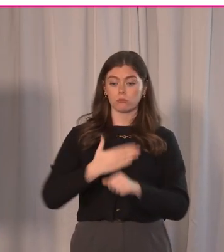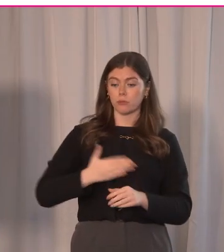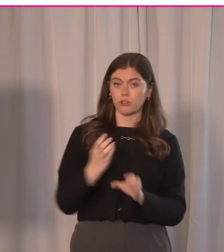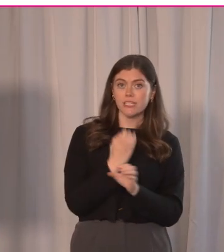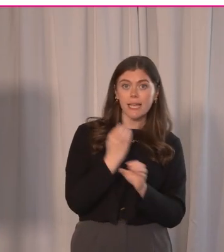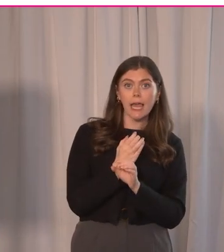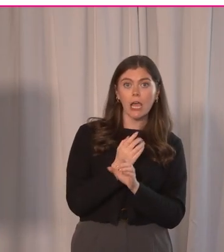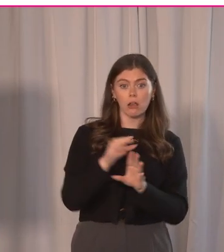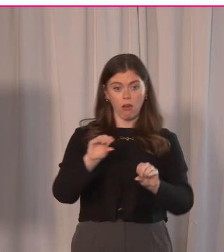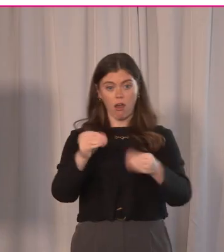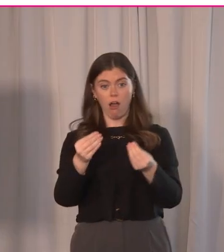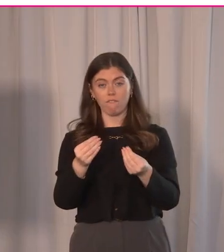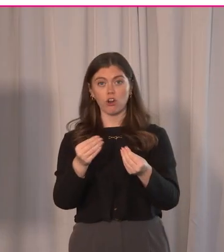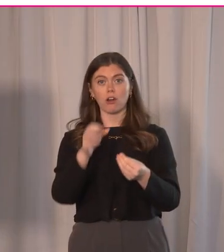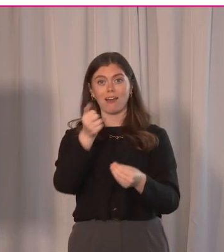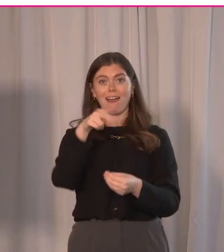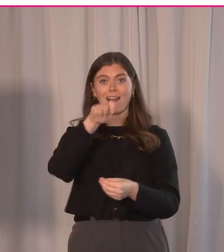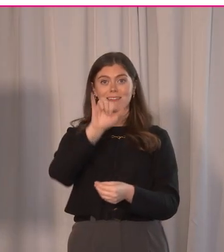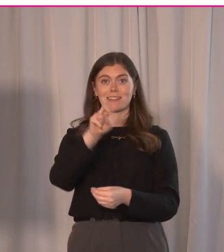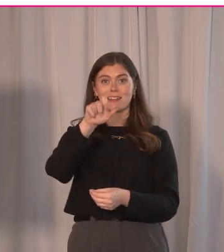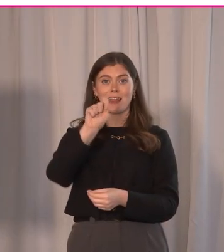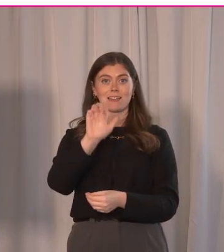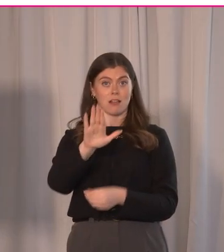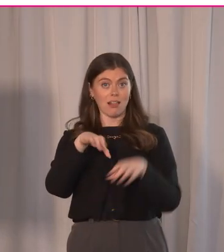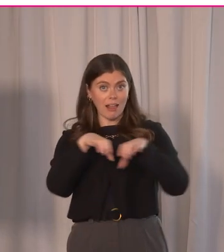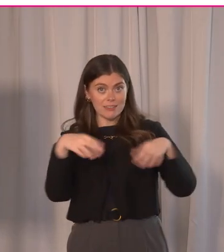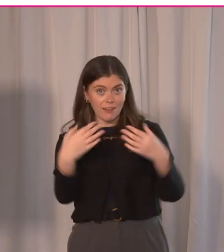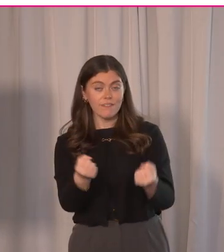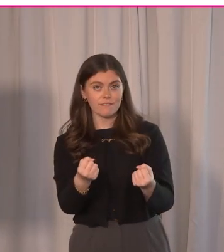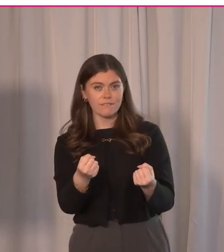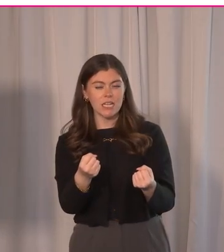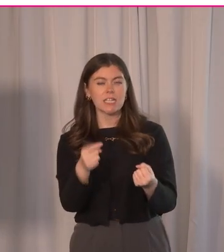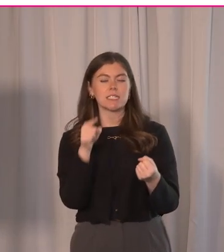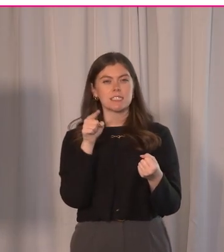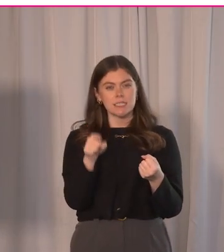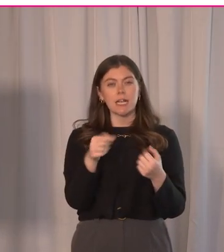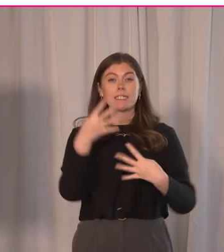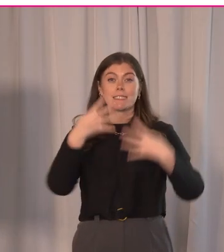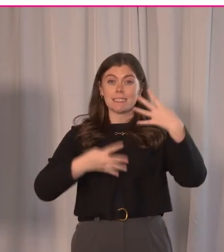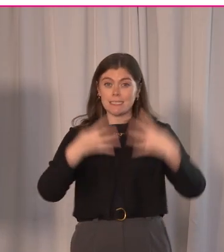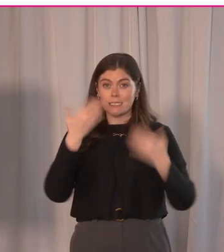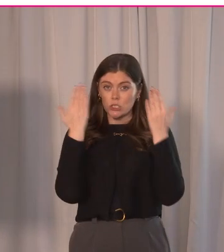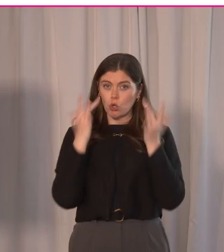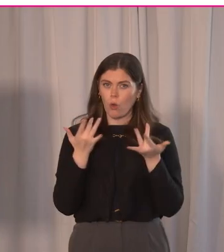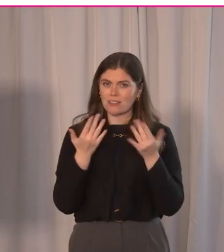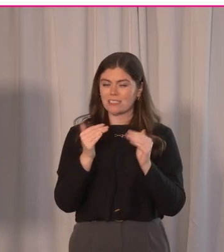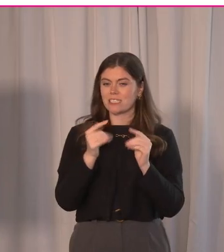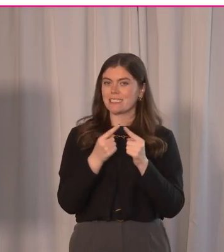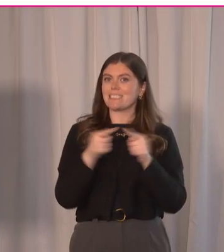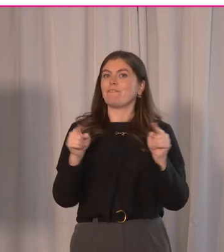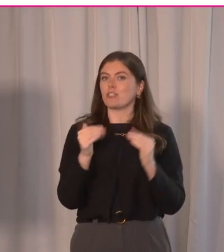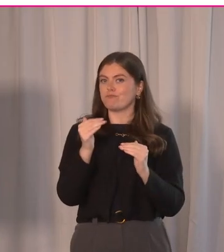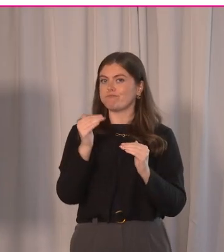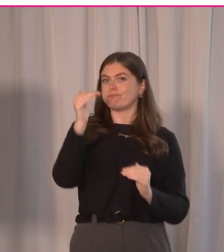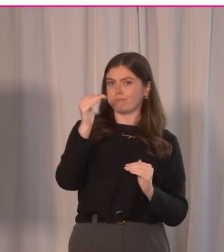offered antenatal classes. And there was slight but statistically significant differences in that